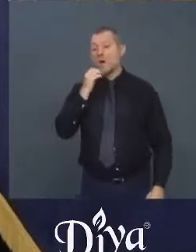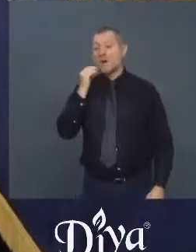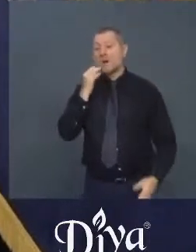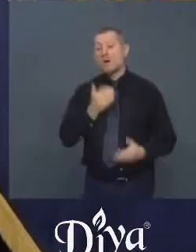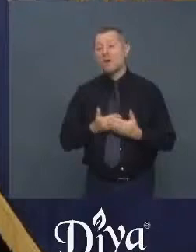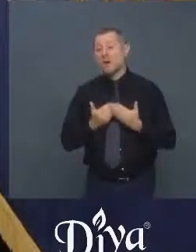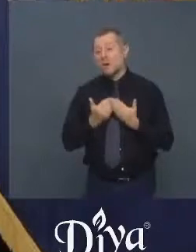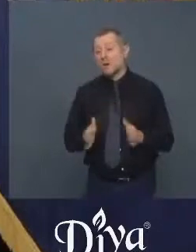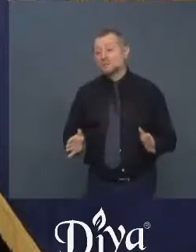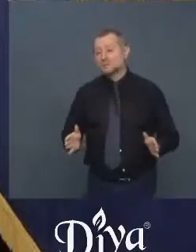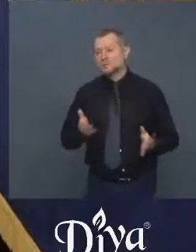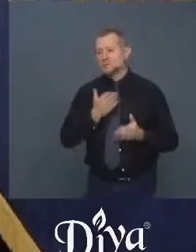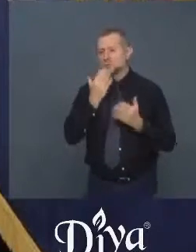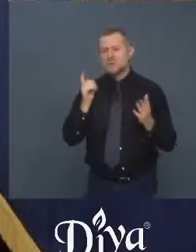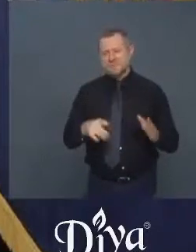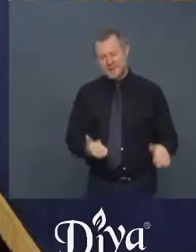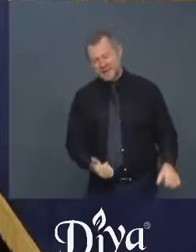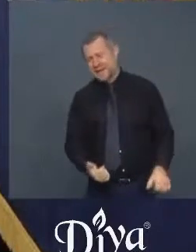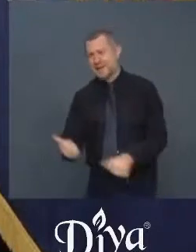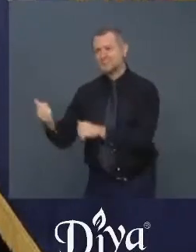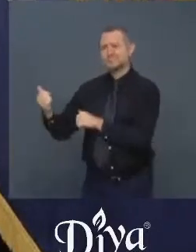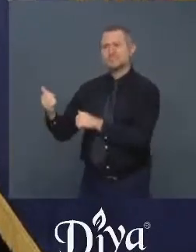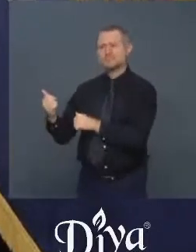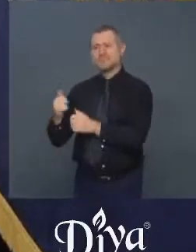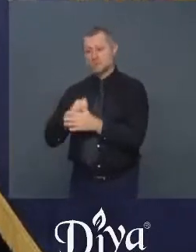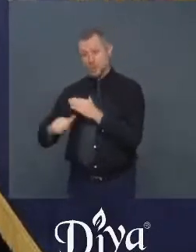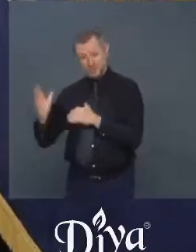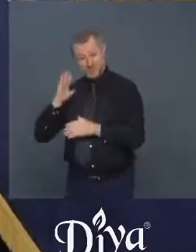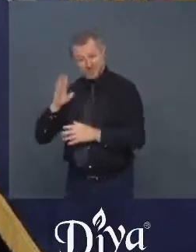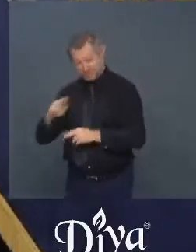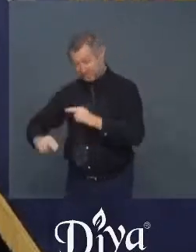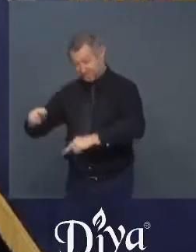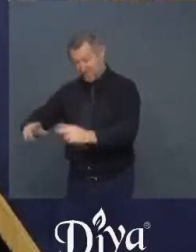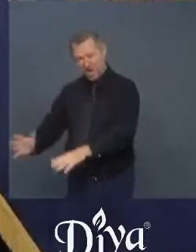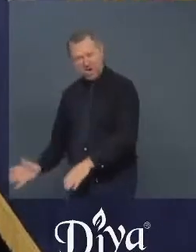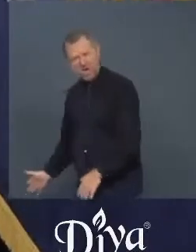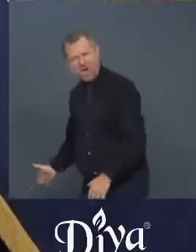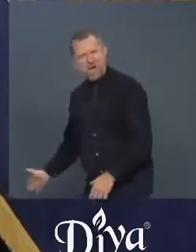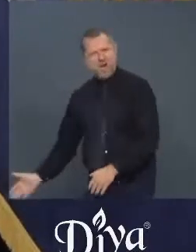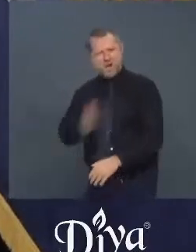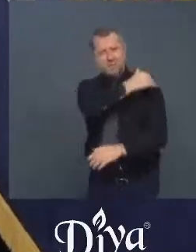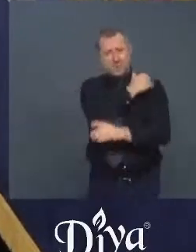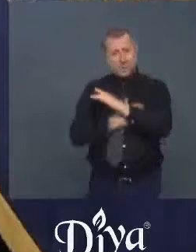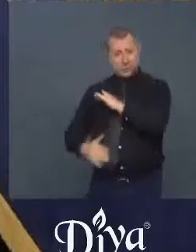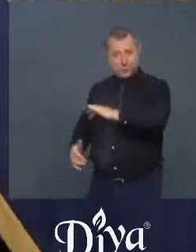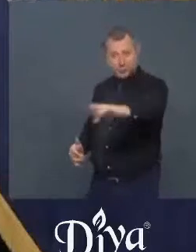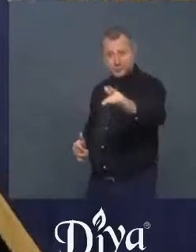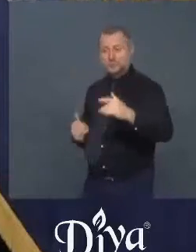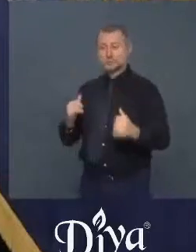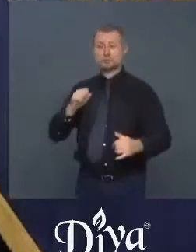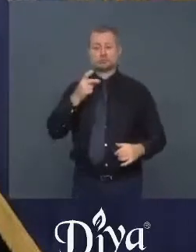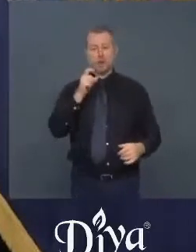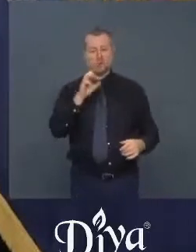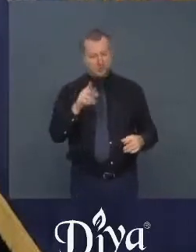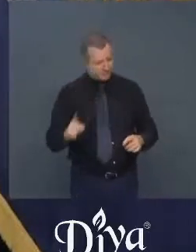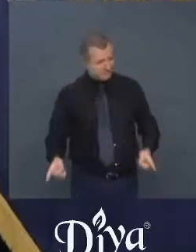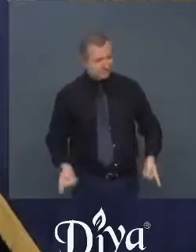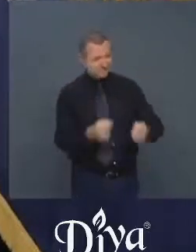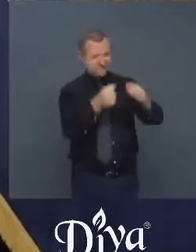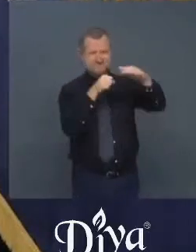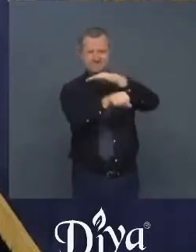in the subways. Reopen the shelters. Well, COVID. If you can reopen a school, you can open a shelter,